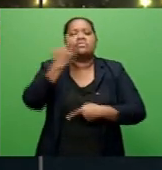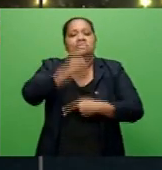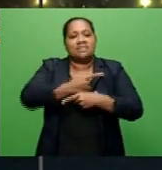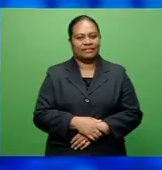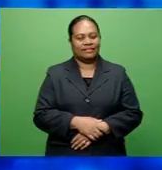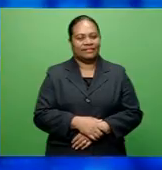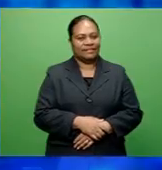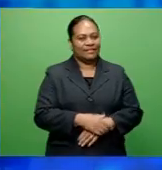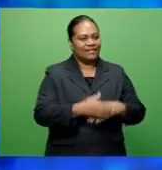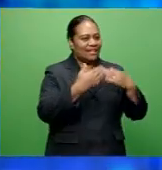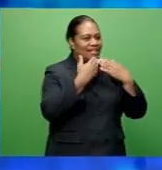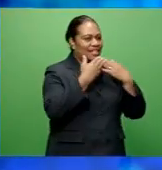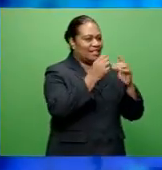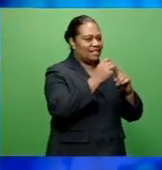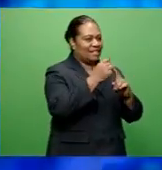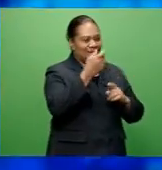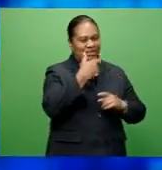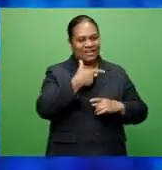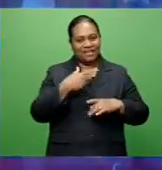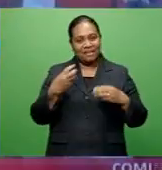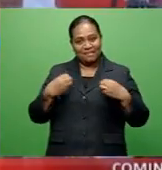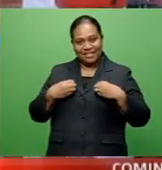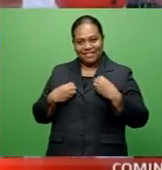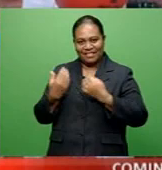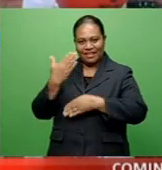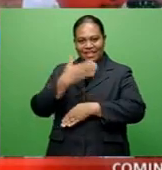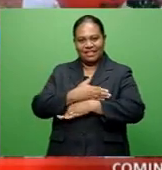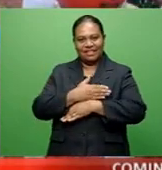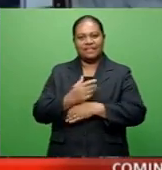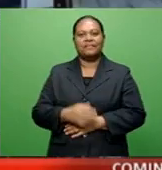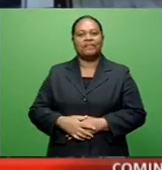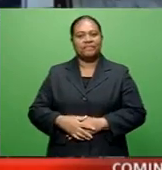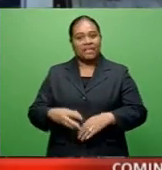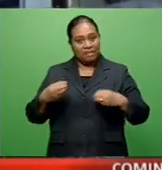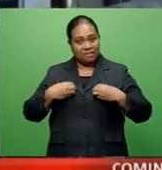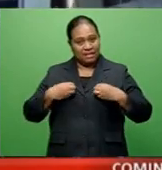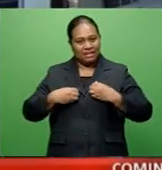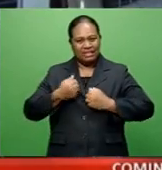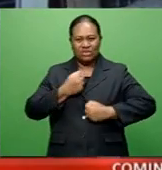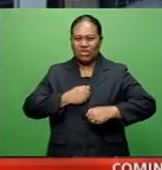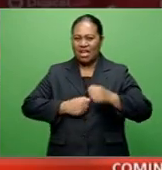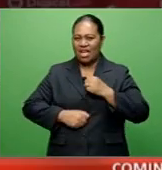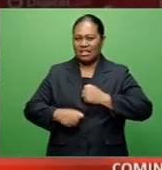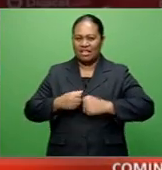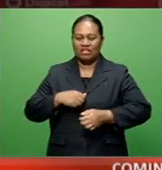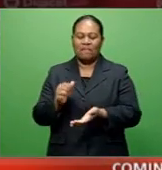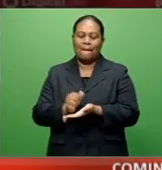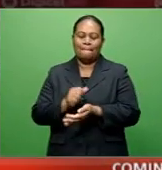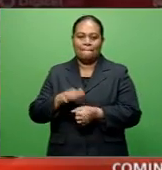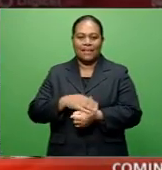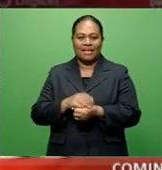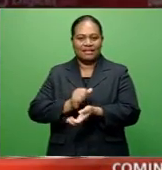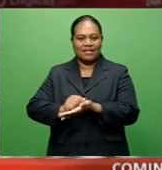report. Thanks, Edwin. Coming up in business tonight, businesses struggle to make sale.